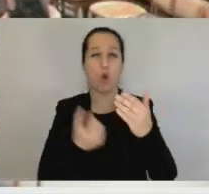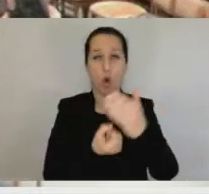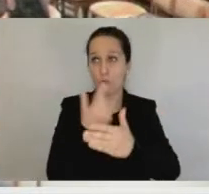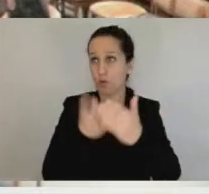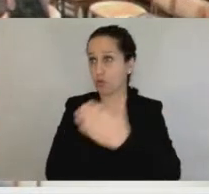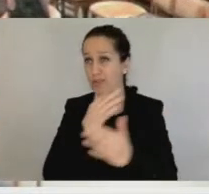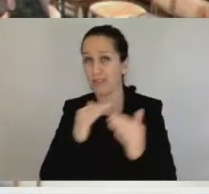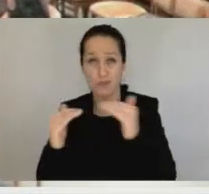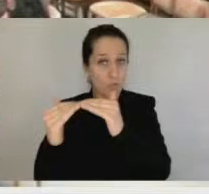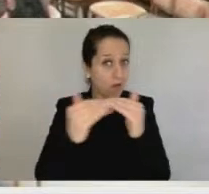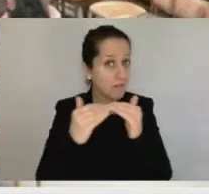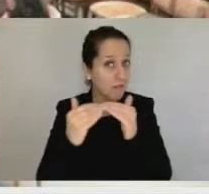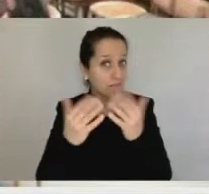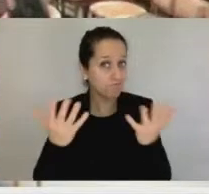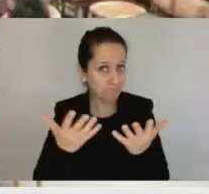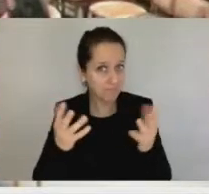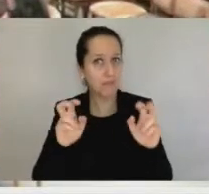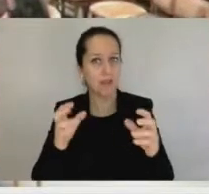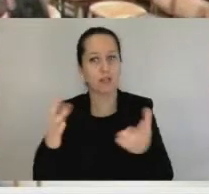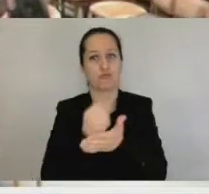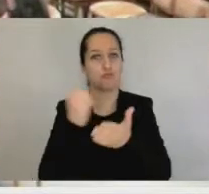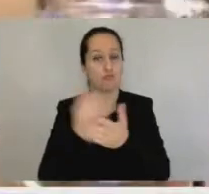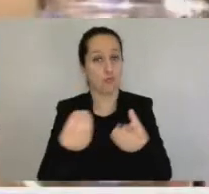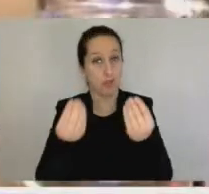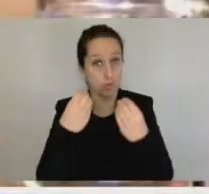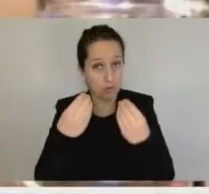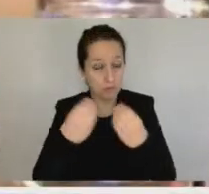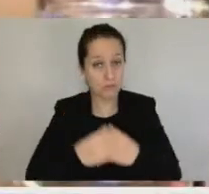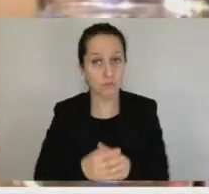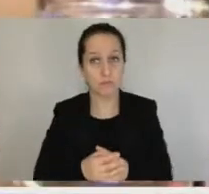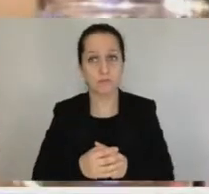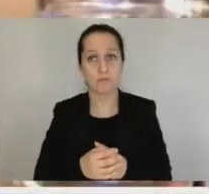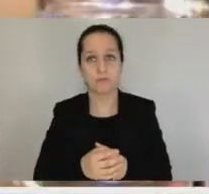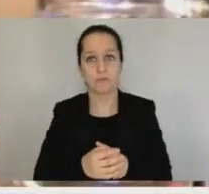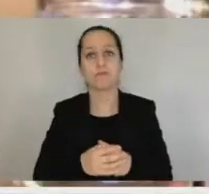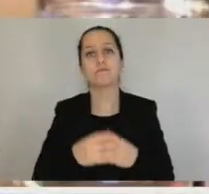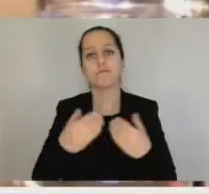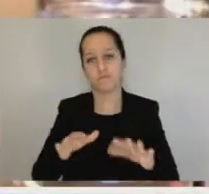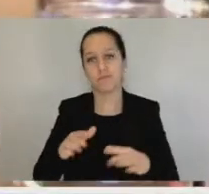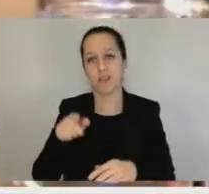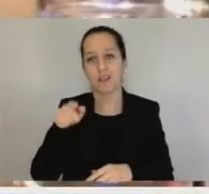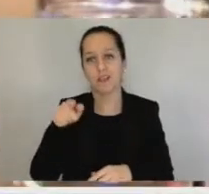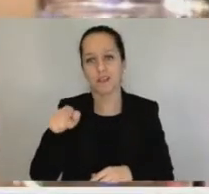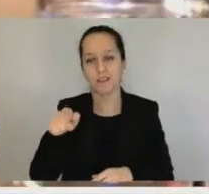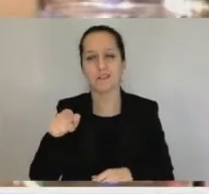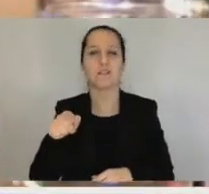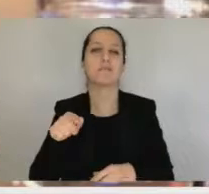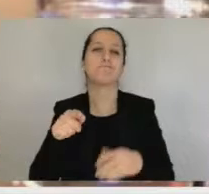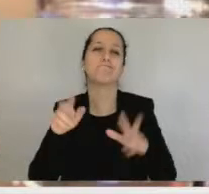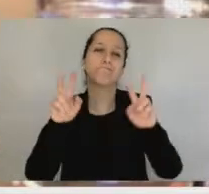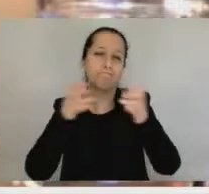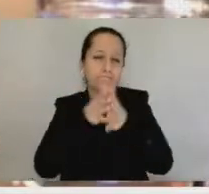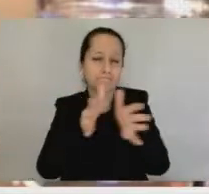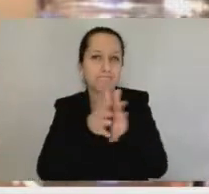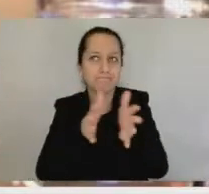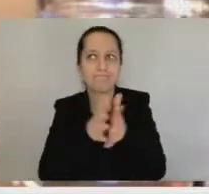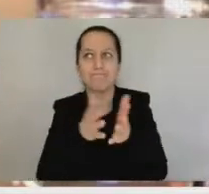has to do with opportunities in educational outcome.